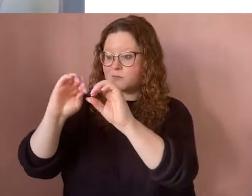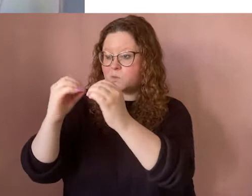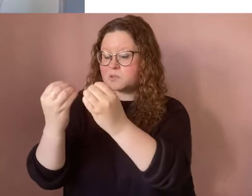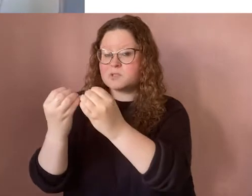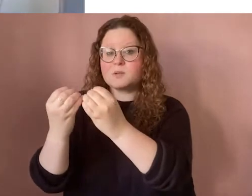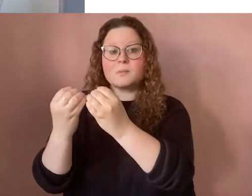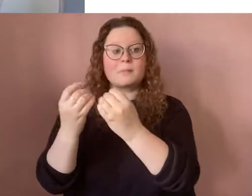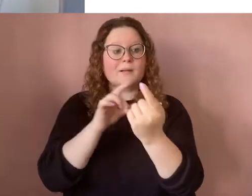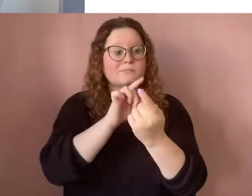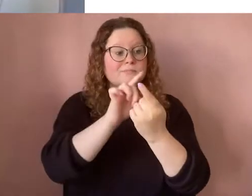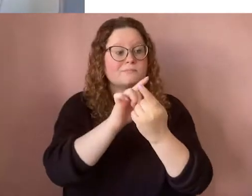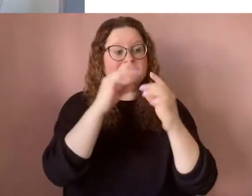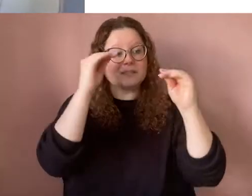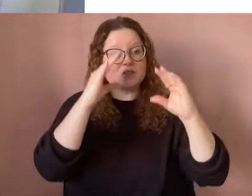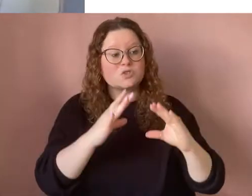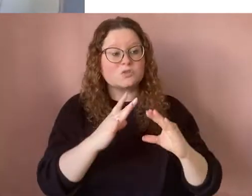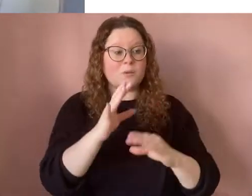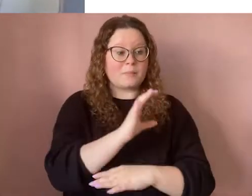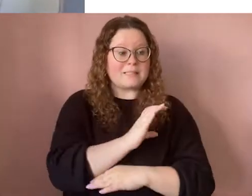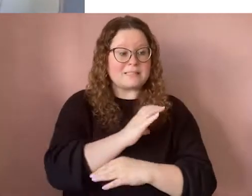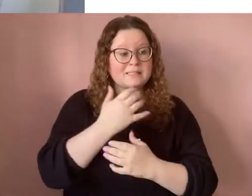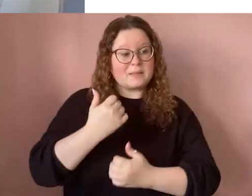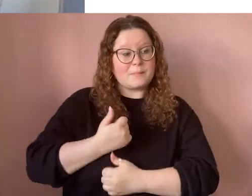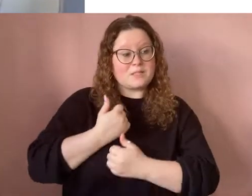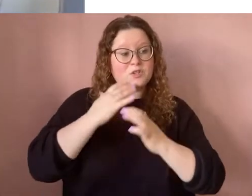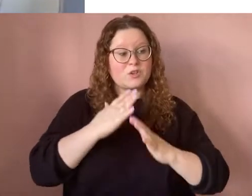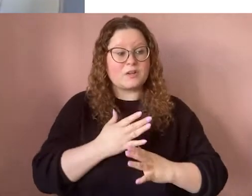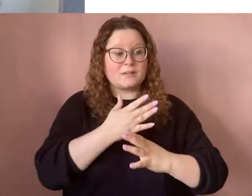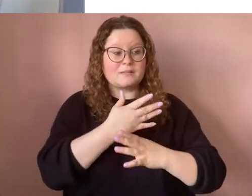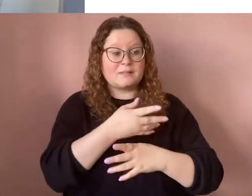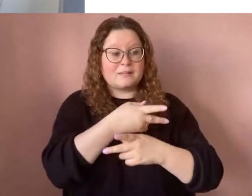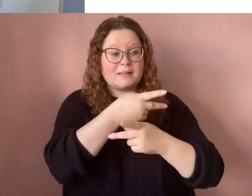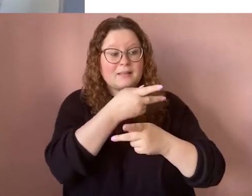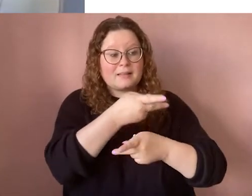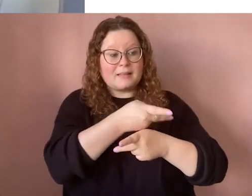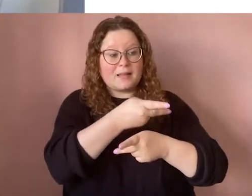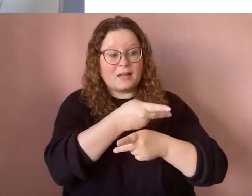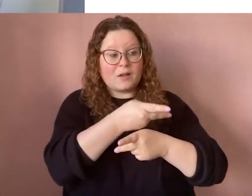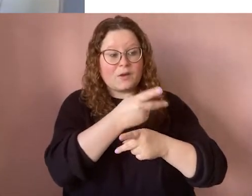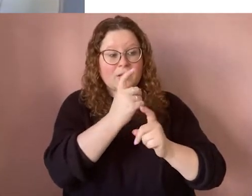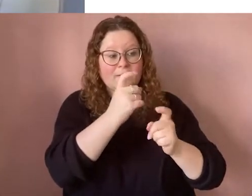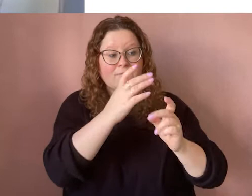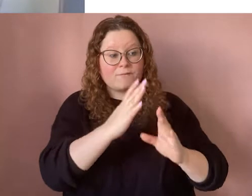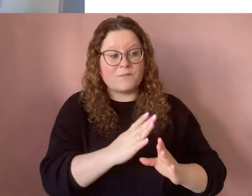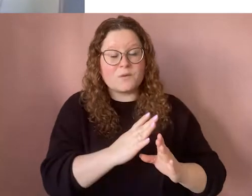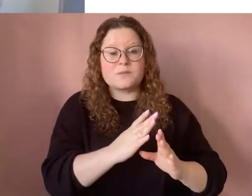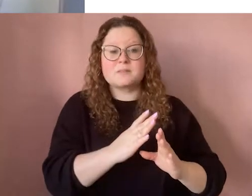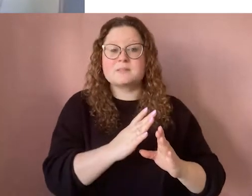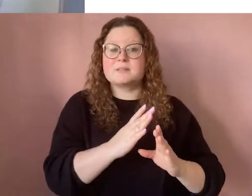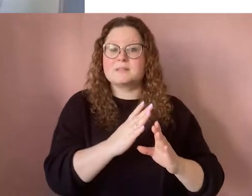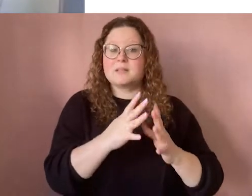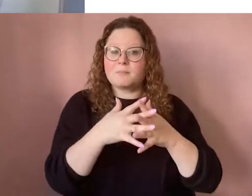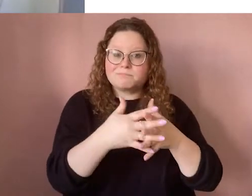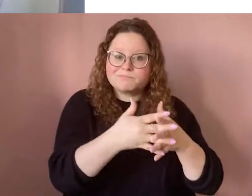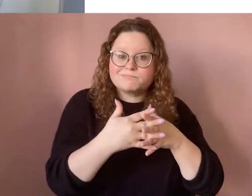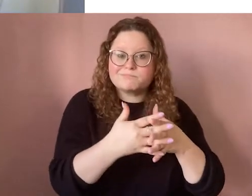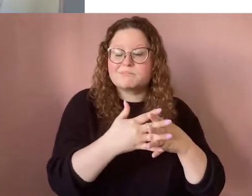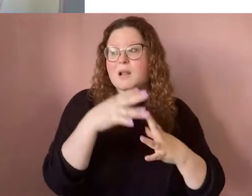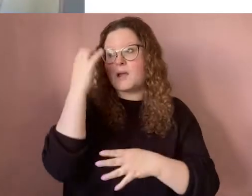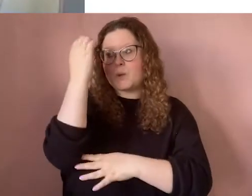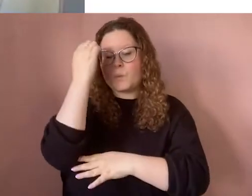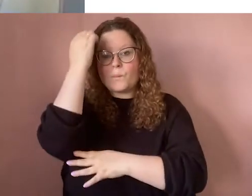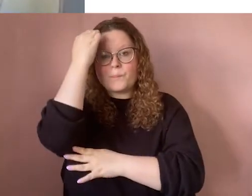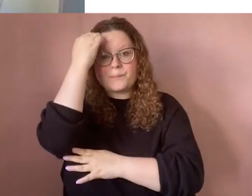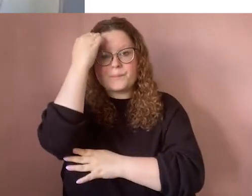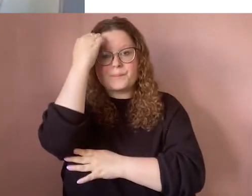caregivers, teachers, police, military, and first responders across Canada, the US, and of course now Europe. He was